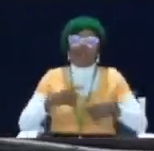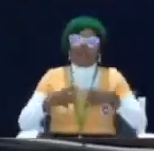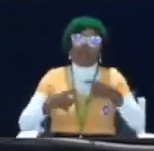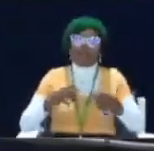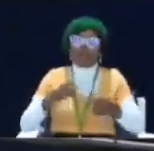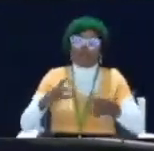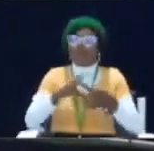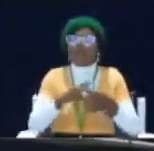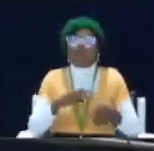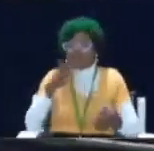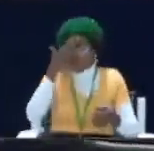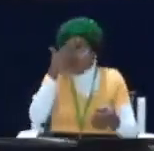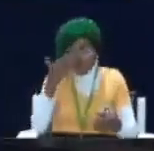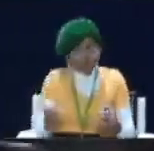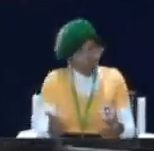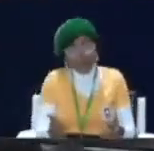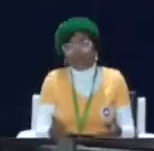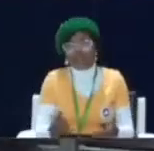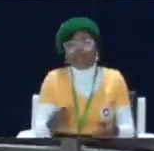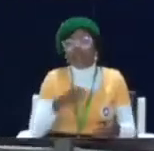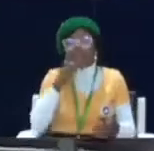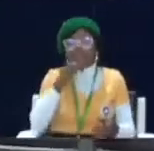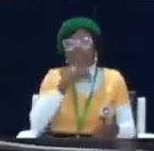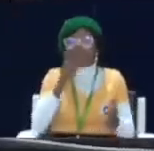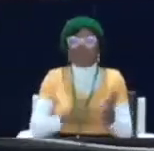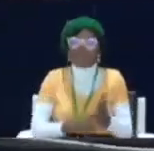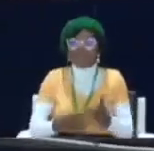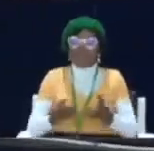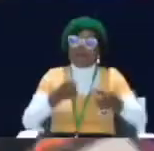Father. Why is this happening? Why?